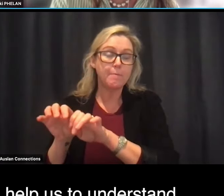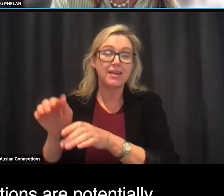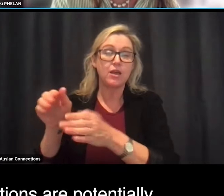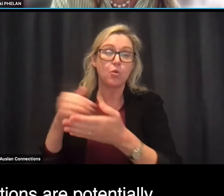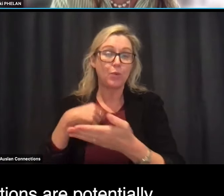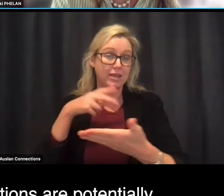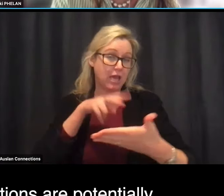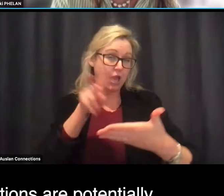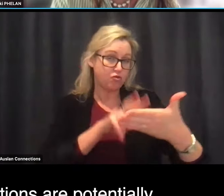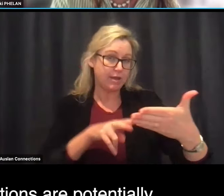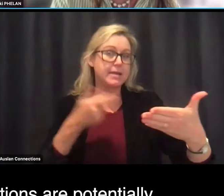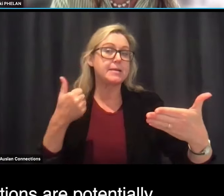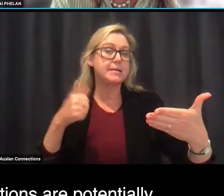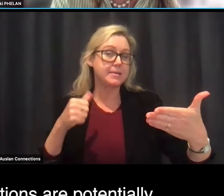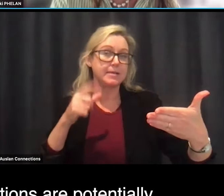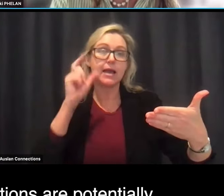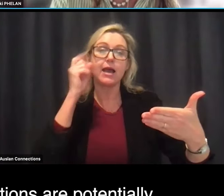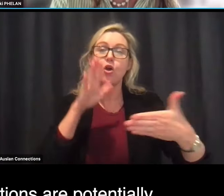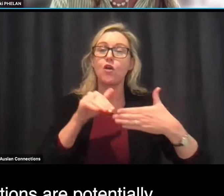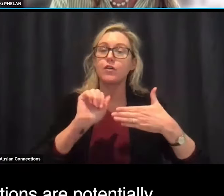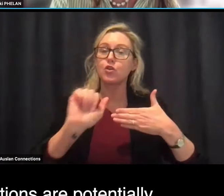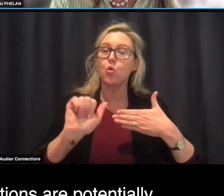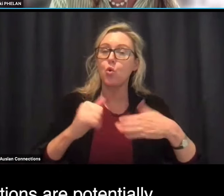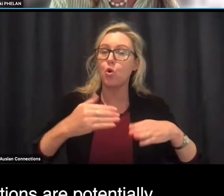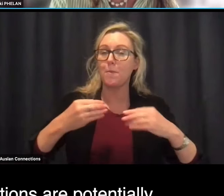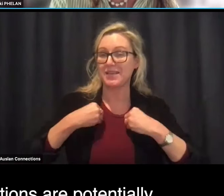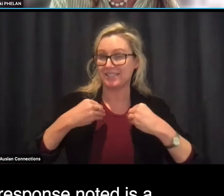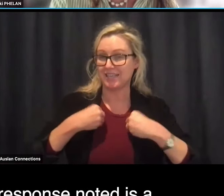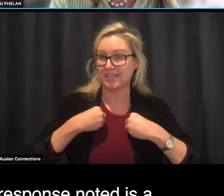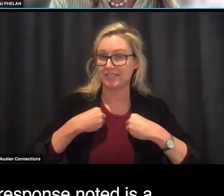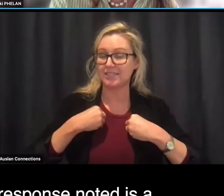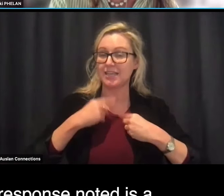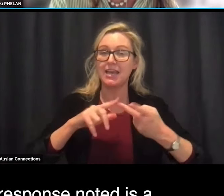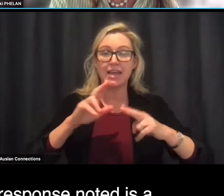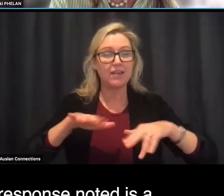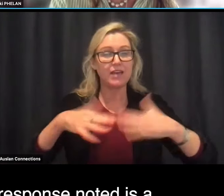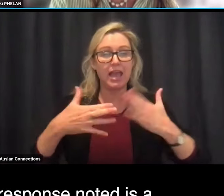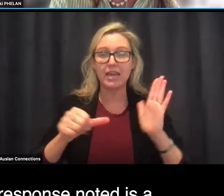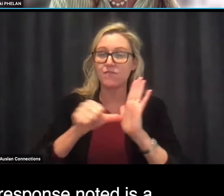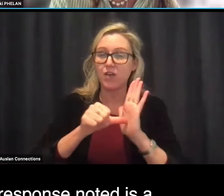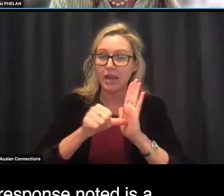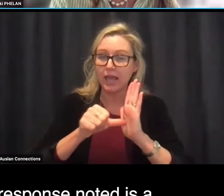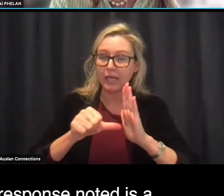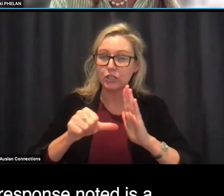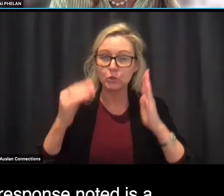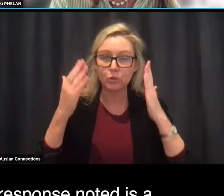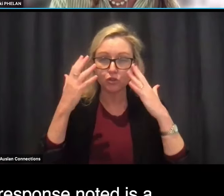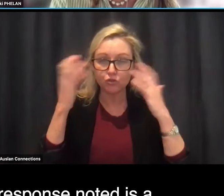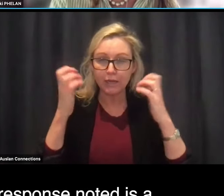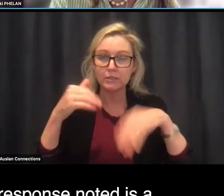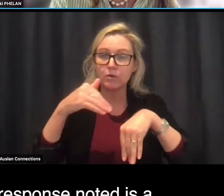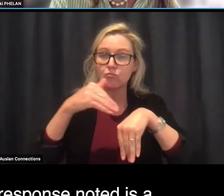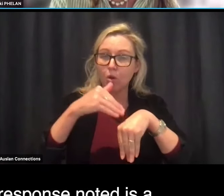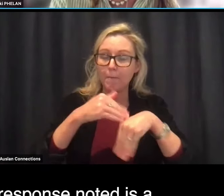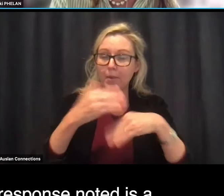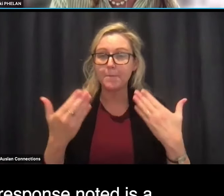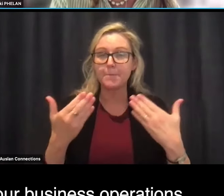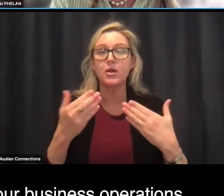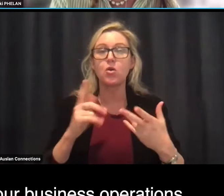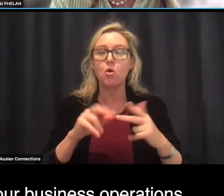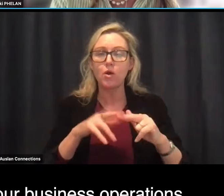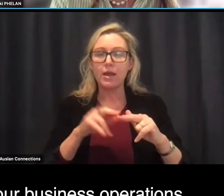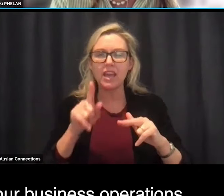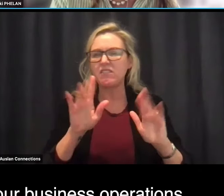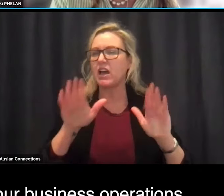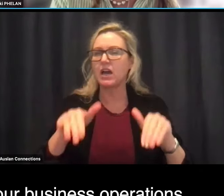understand whether your home care operations are potentially facing financial stress, or if the response noted is a